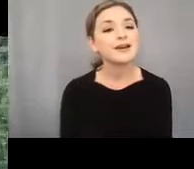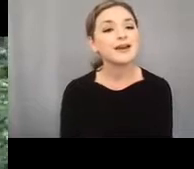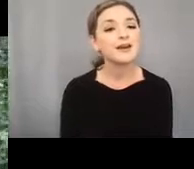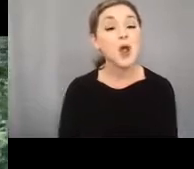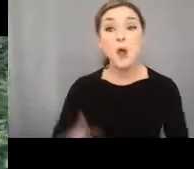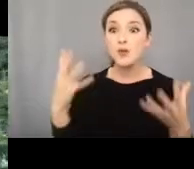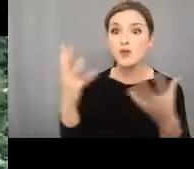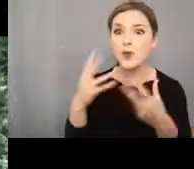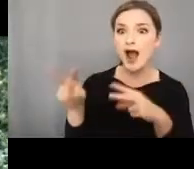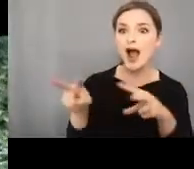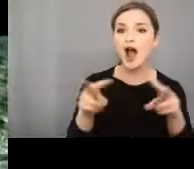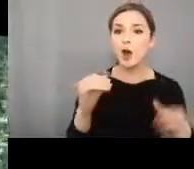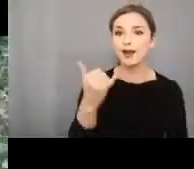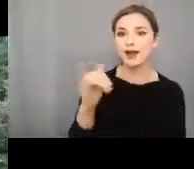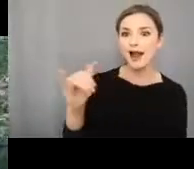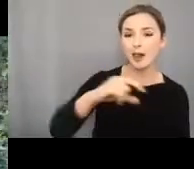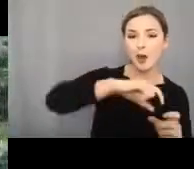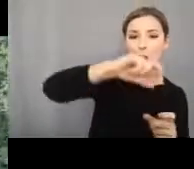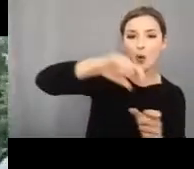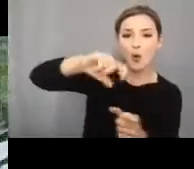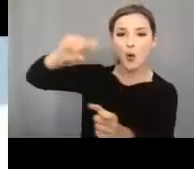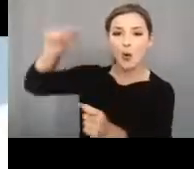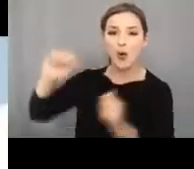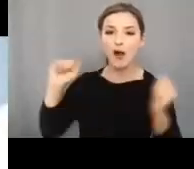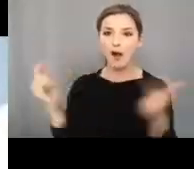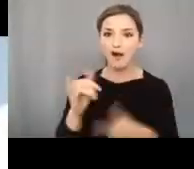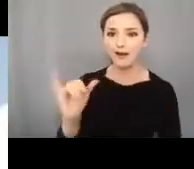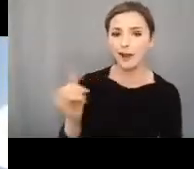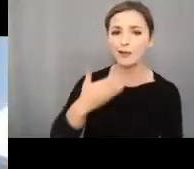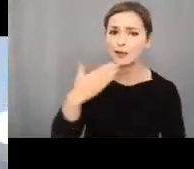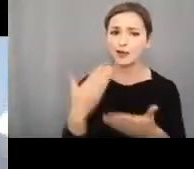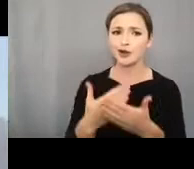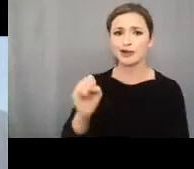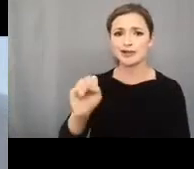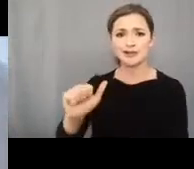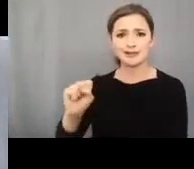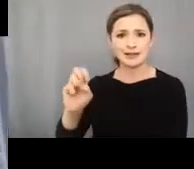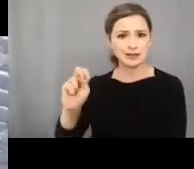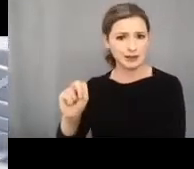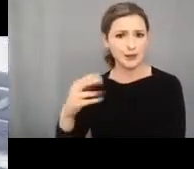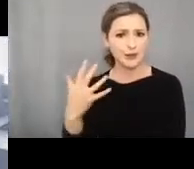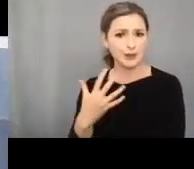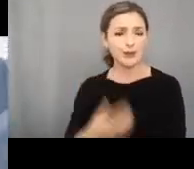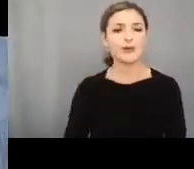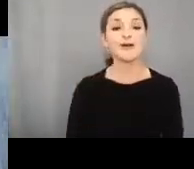it's a better time. That was a good season right there. Okay, so this big black